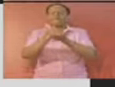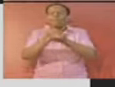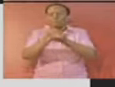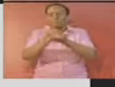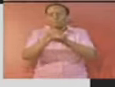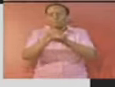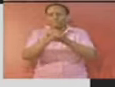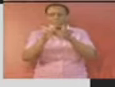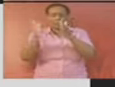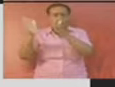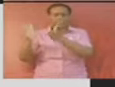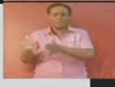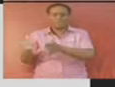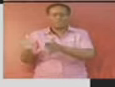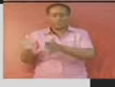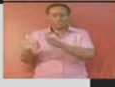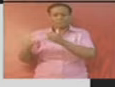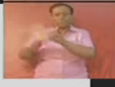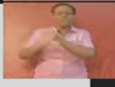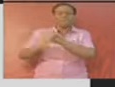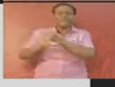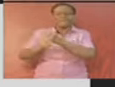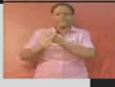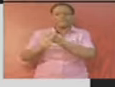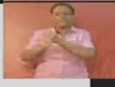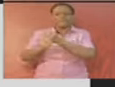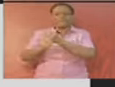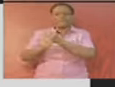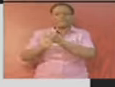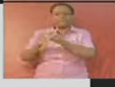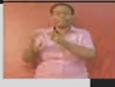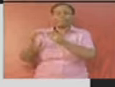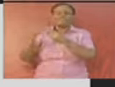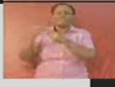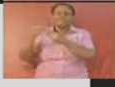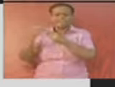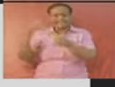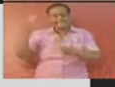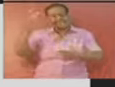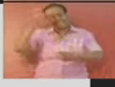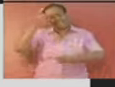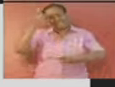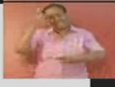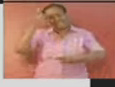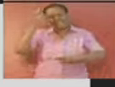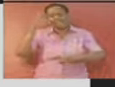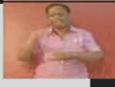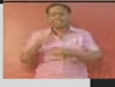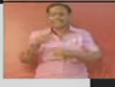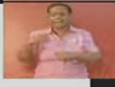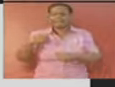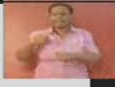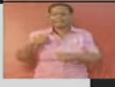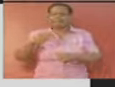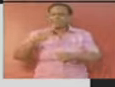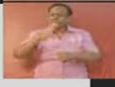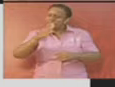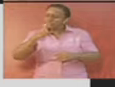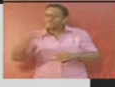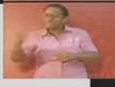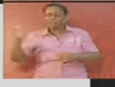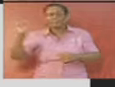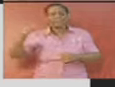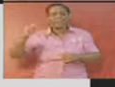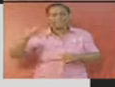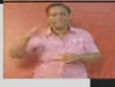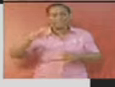person from that disease. So I would go a little later on into the different types of vaccines that we have, but more or less you take a